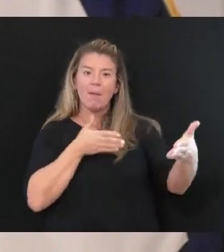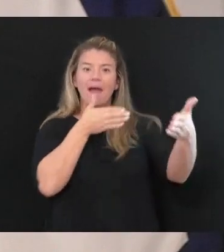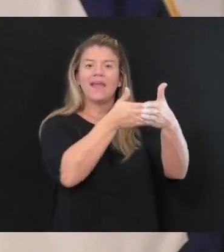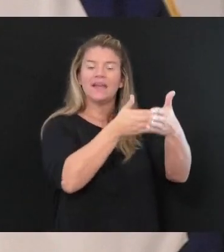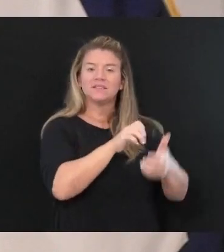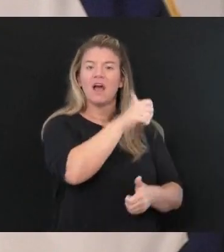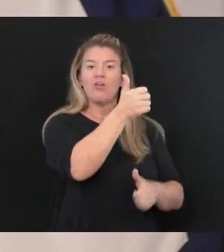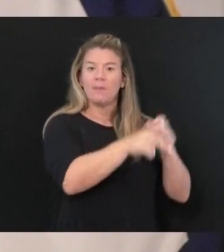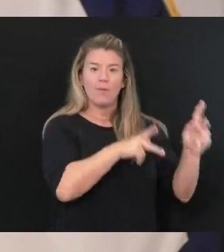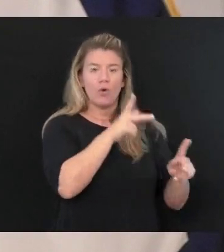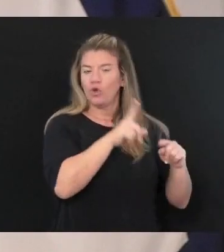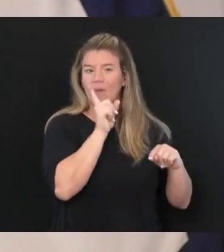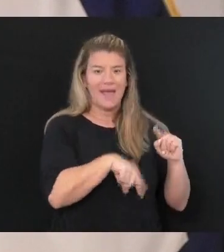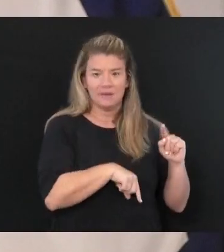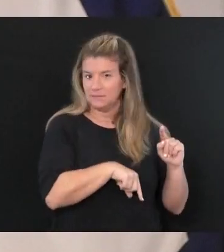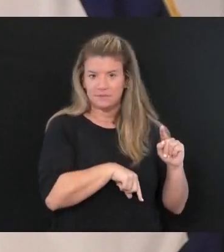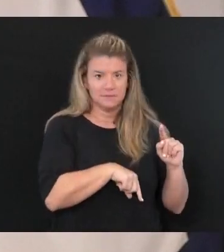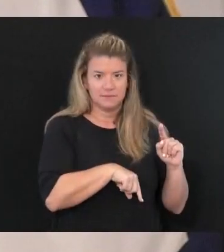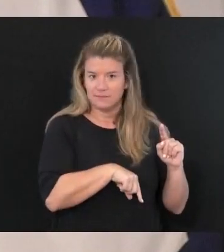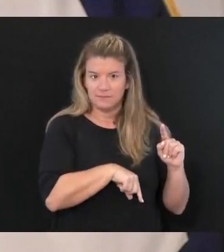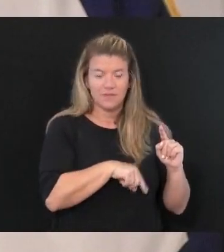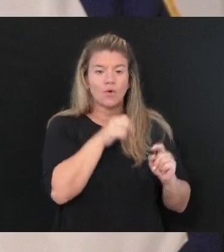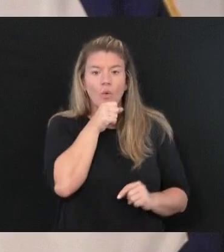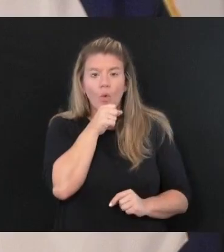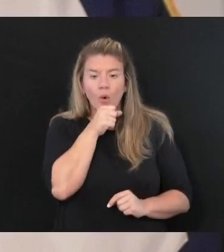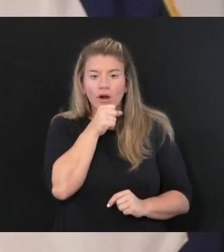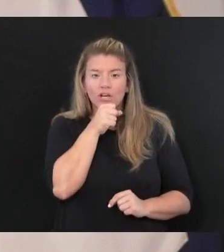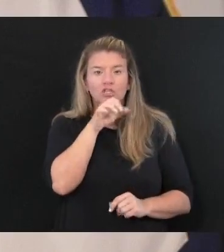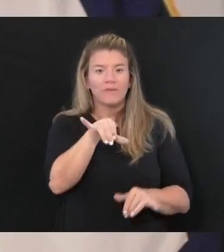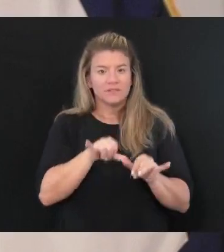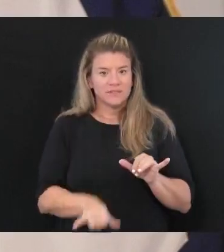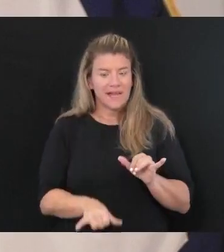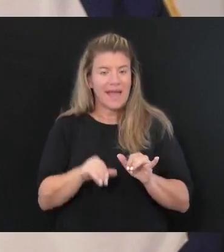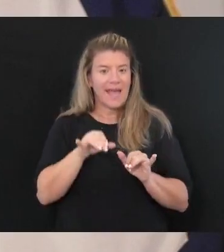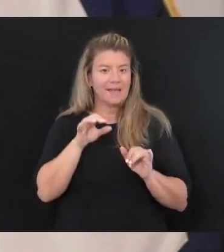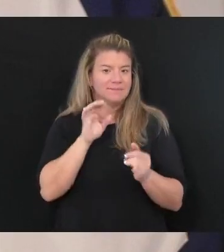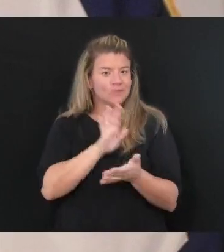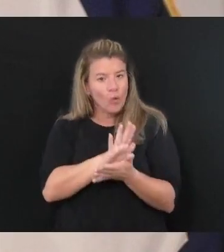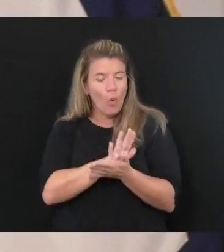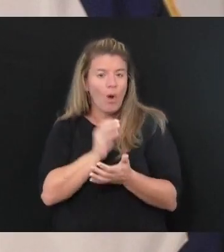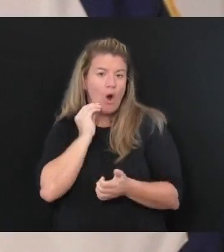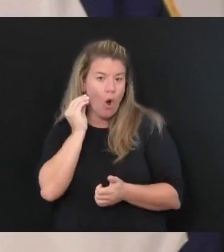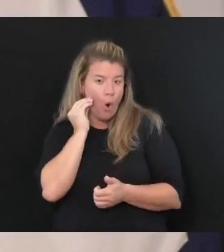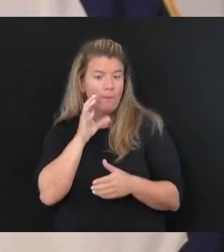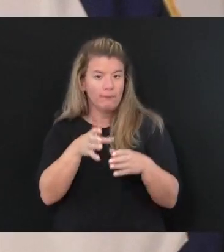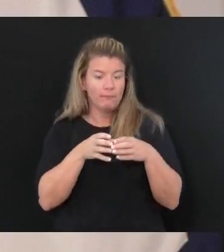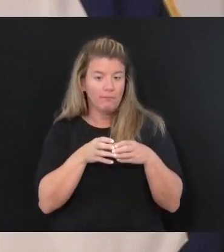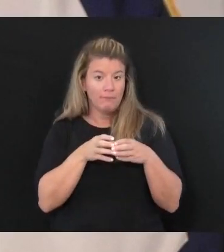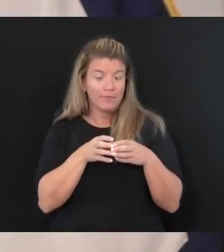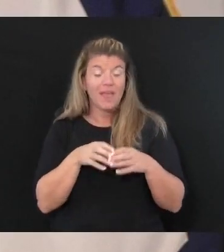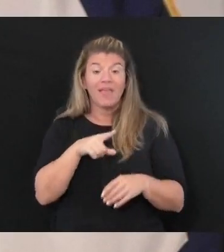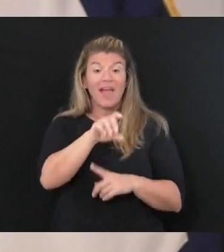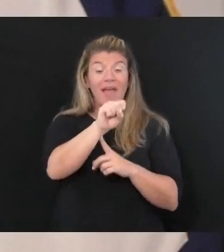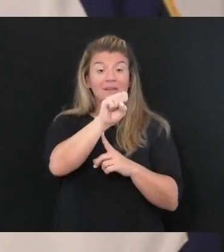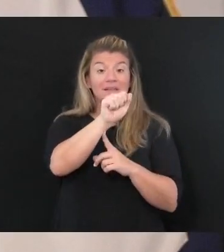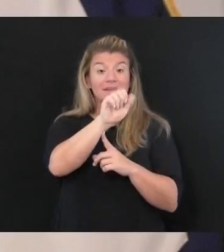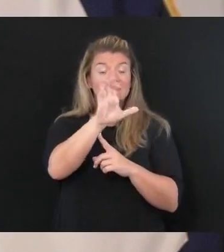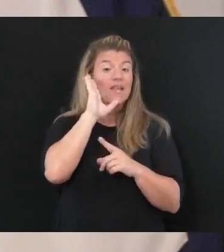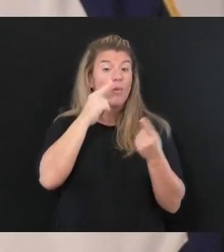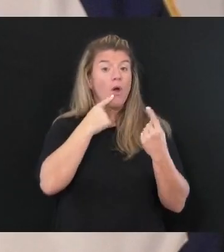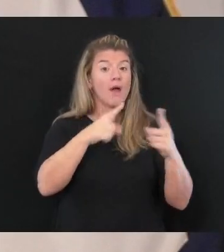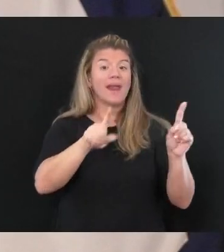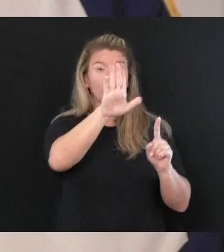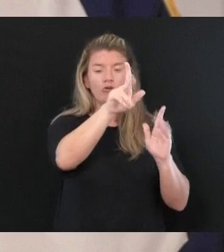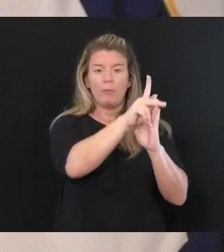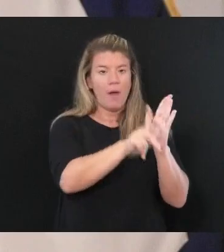direct competition. You will be backed off to a metric that the SSAC will give us, and you'll go through a practicing or